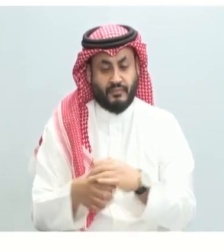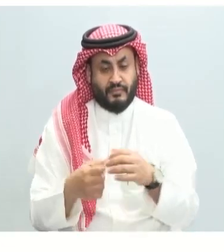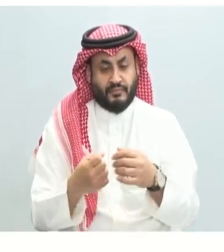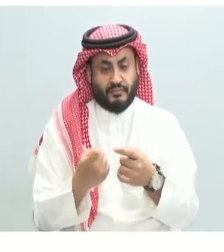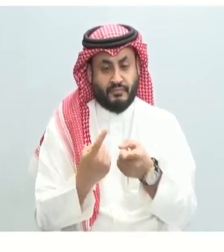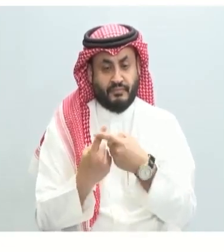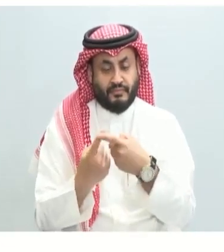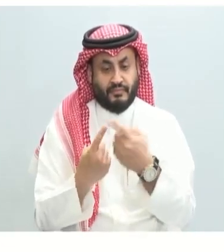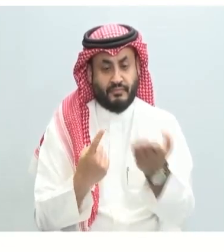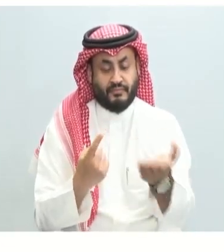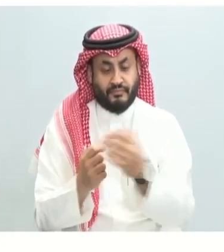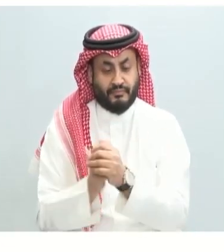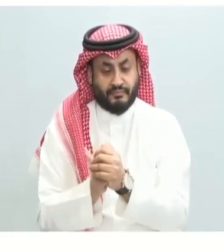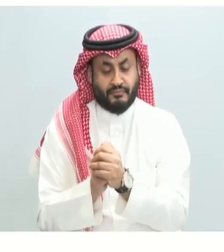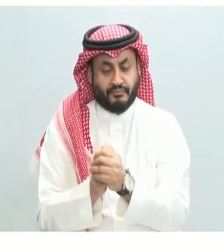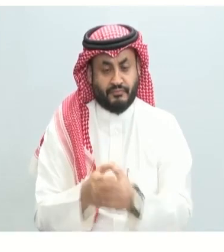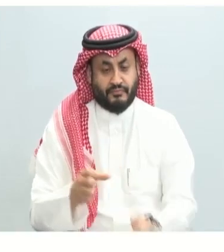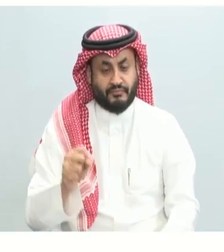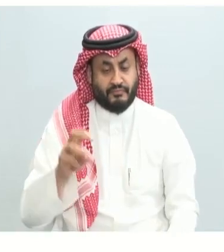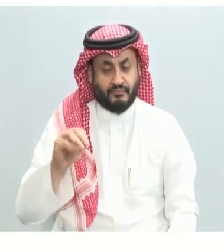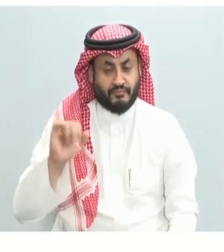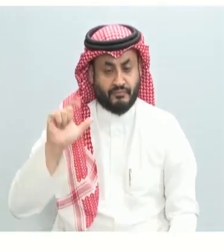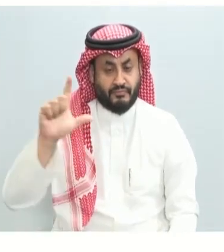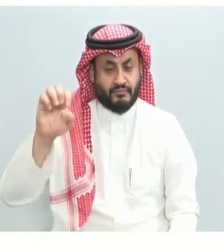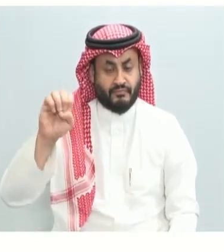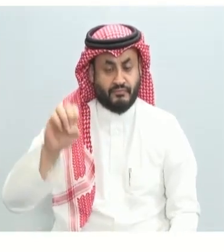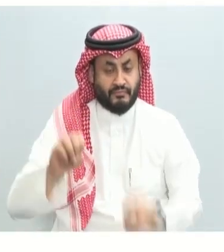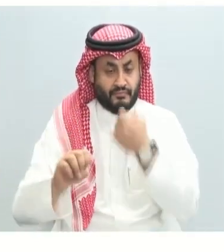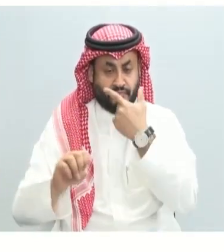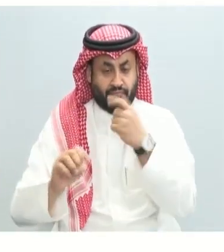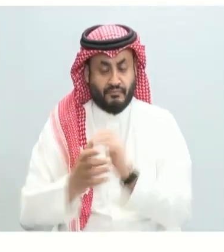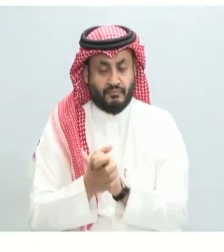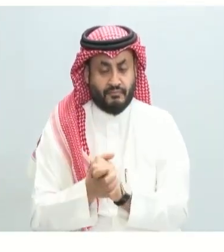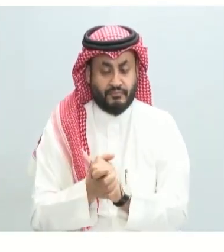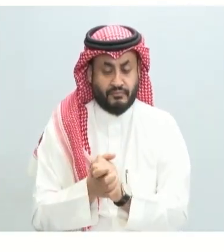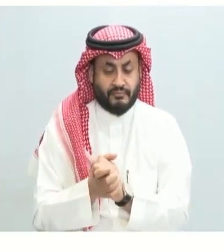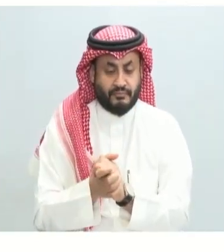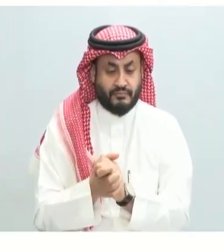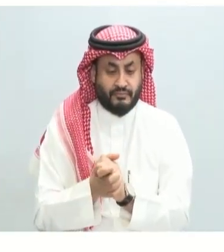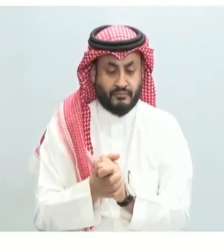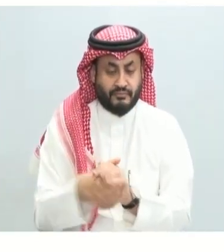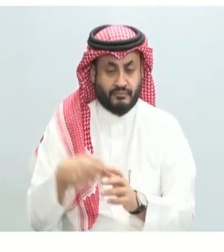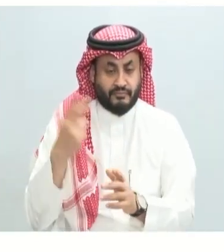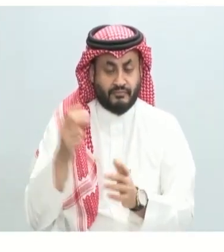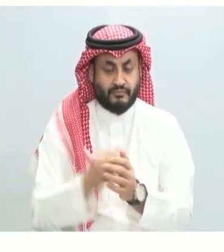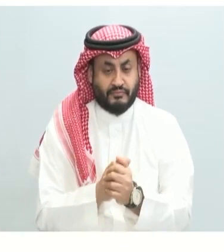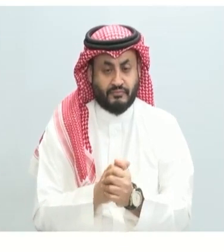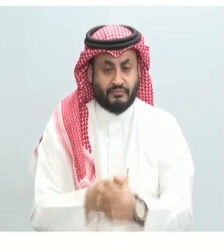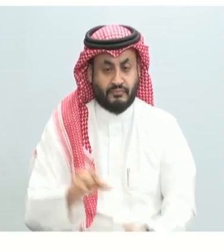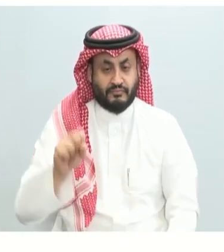word we have is smile. Smile. The second